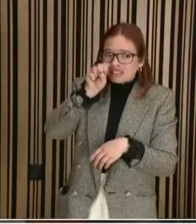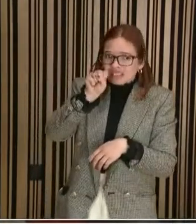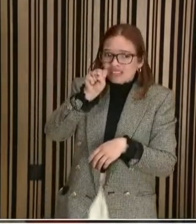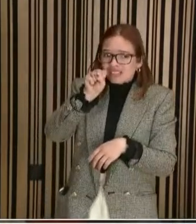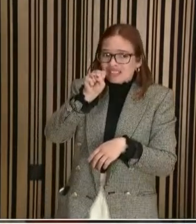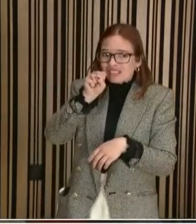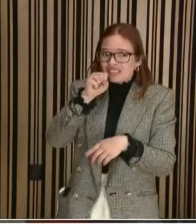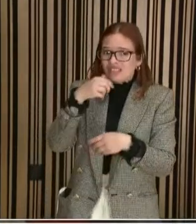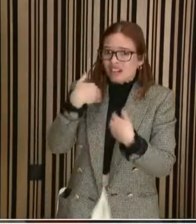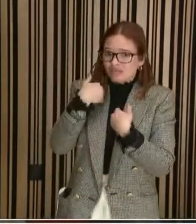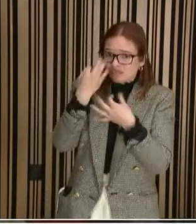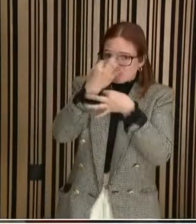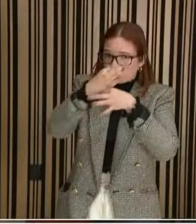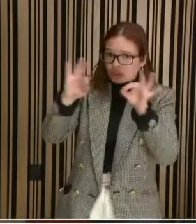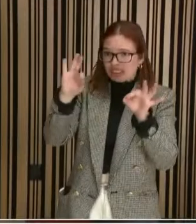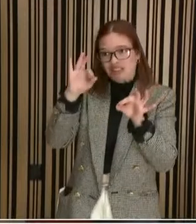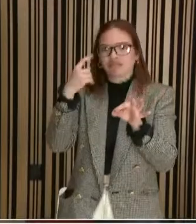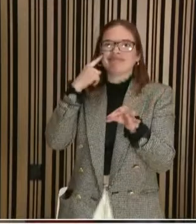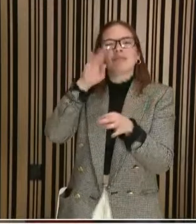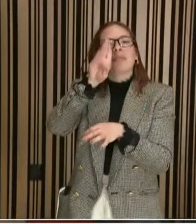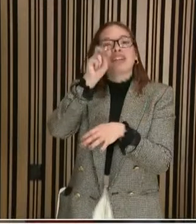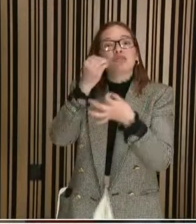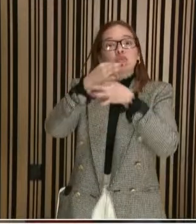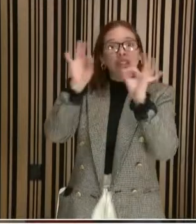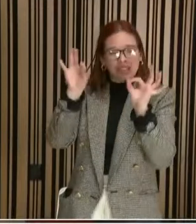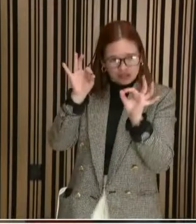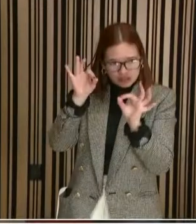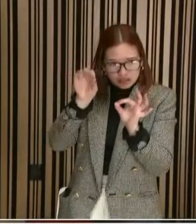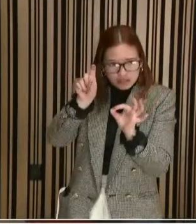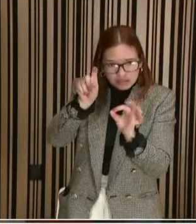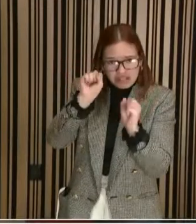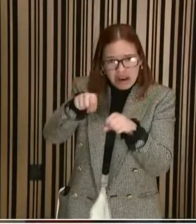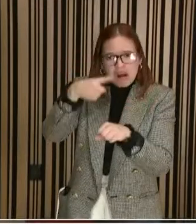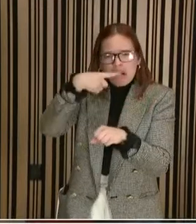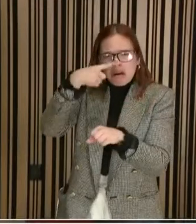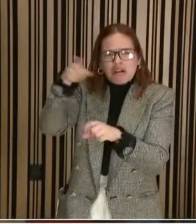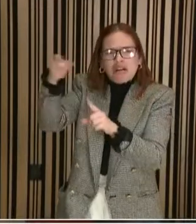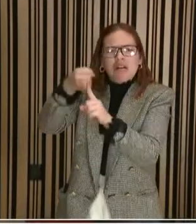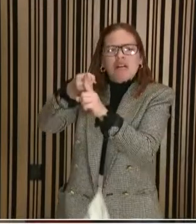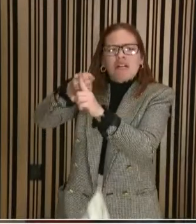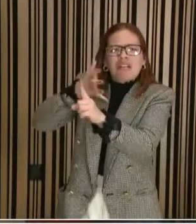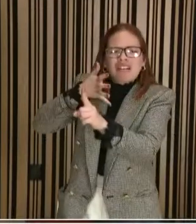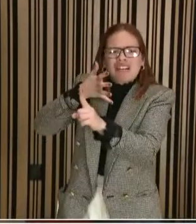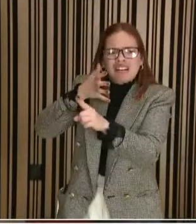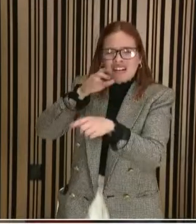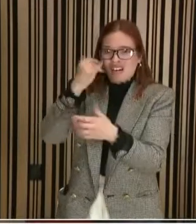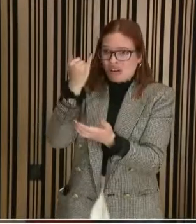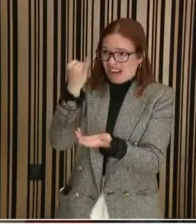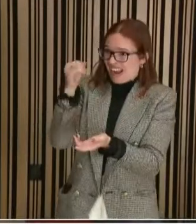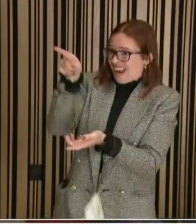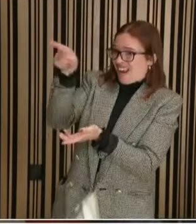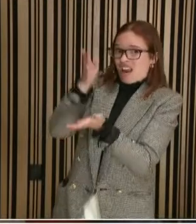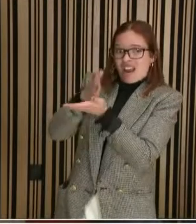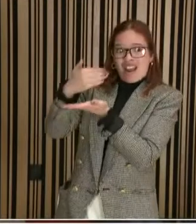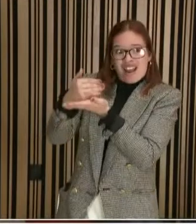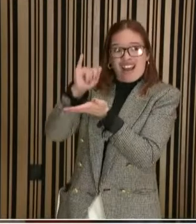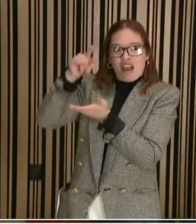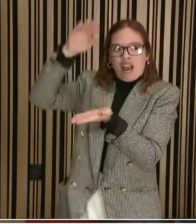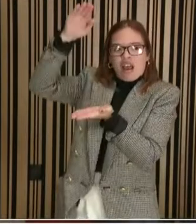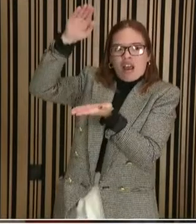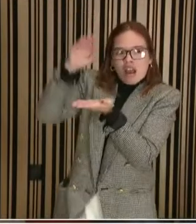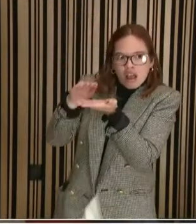D.C. Could you talk about that and the fact that you're cutting, I understand, circulator buses in half?